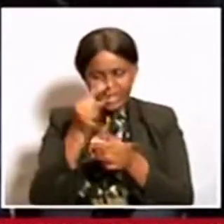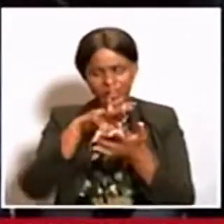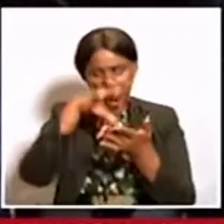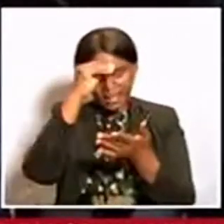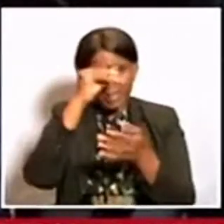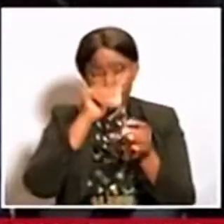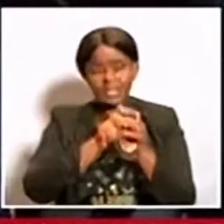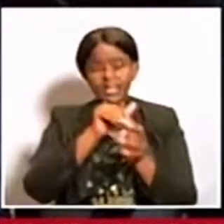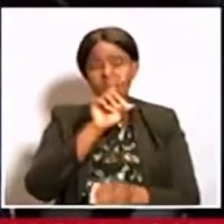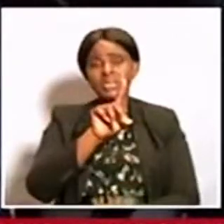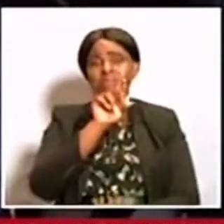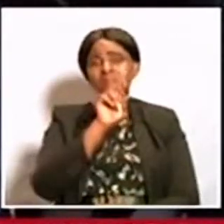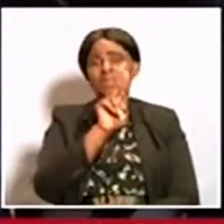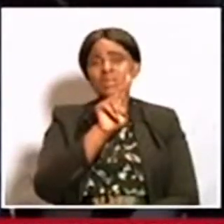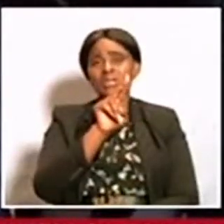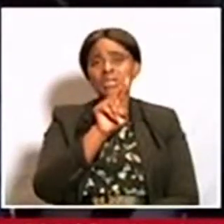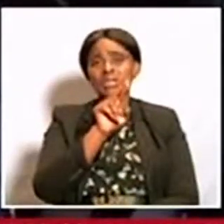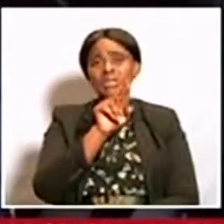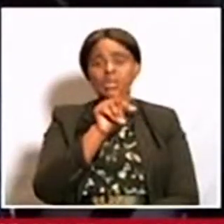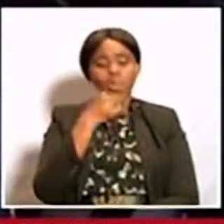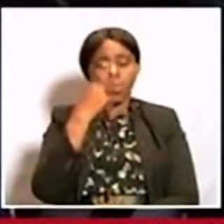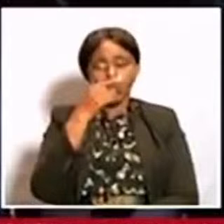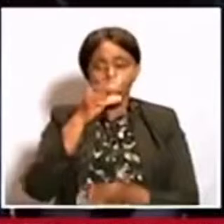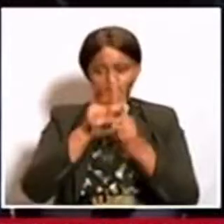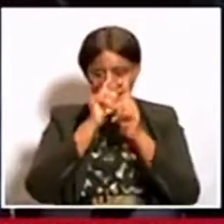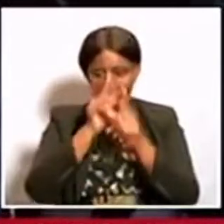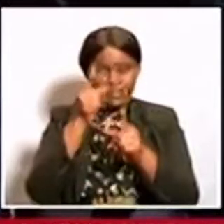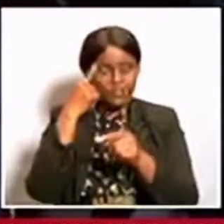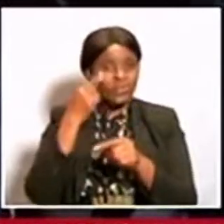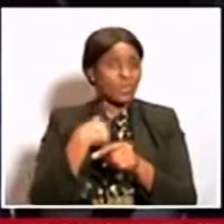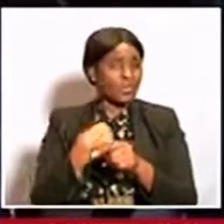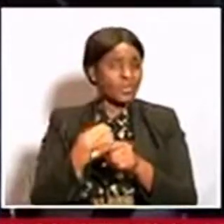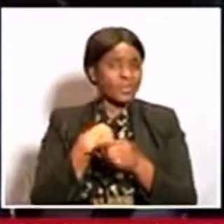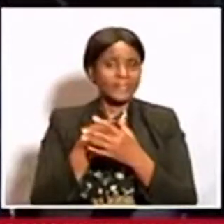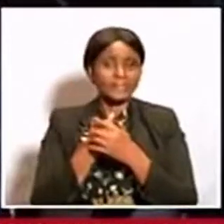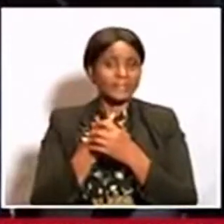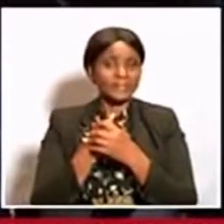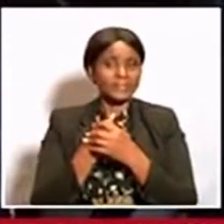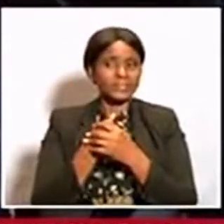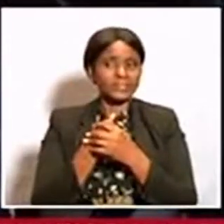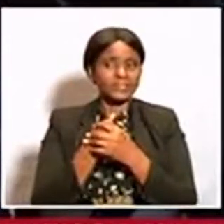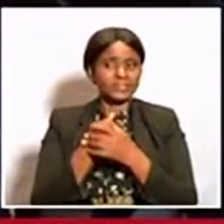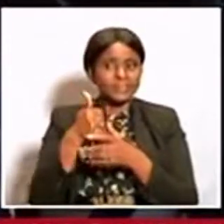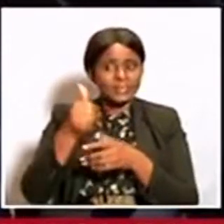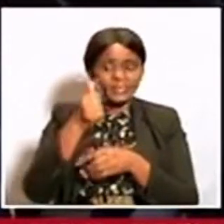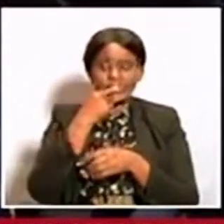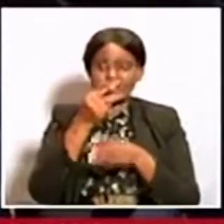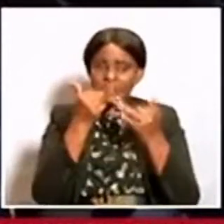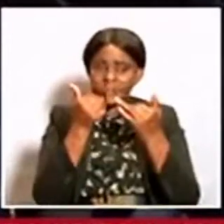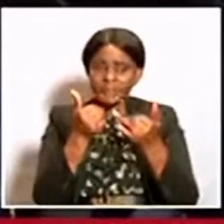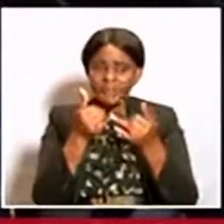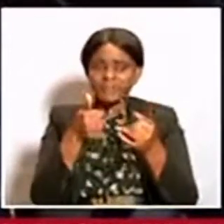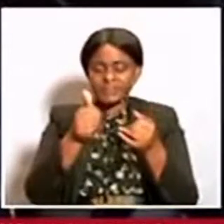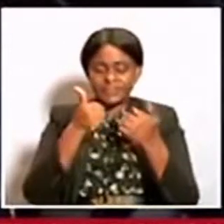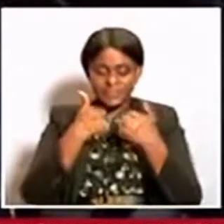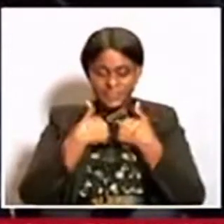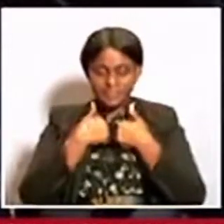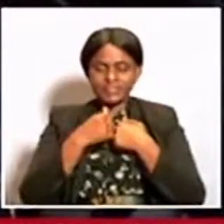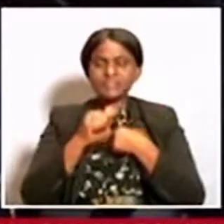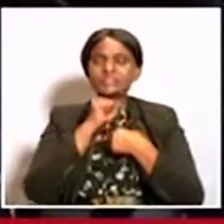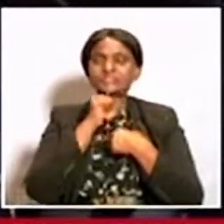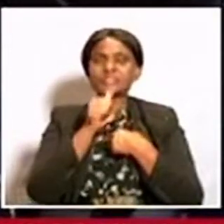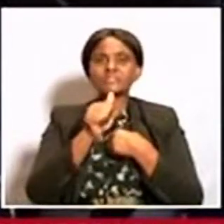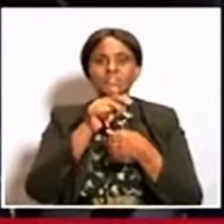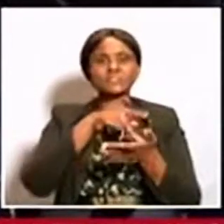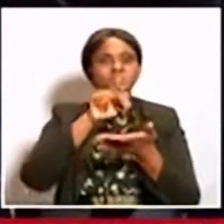Dundumwezi at Jonathan Sim Secondary School. So for me, are you saying that you have not